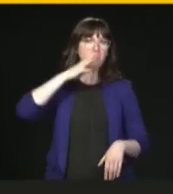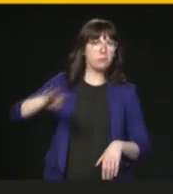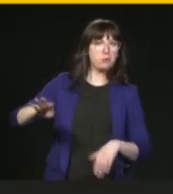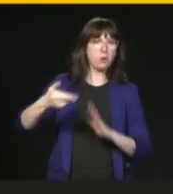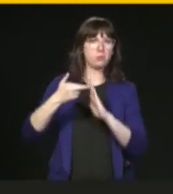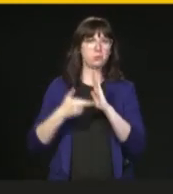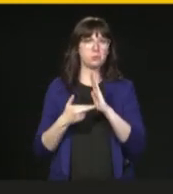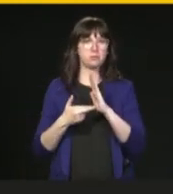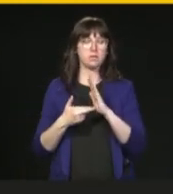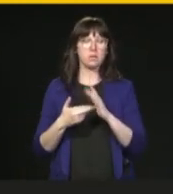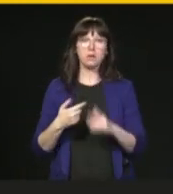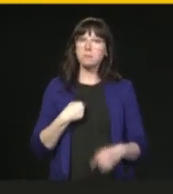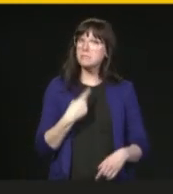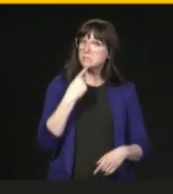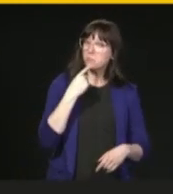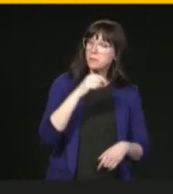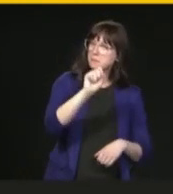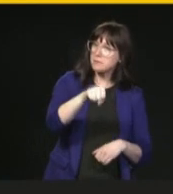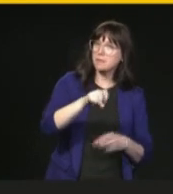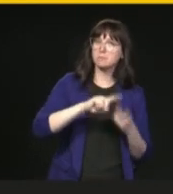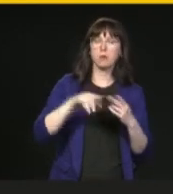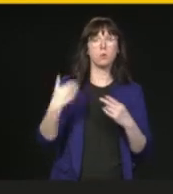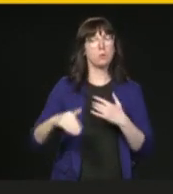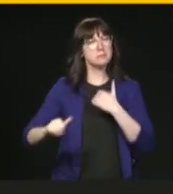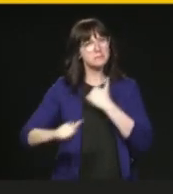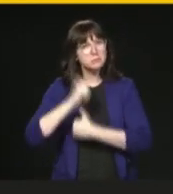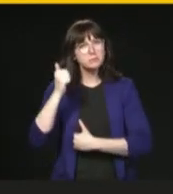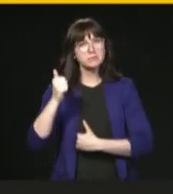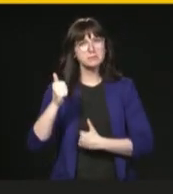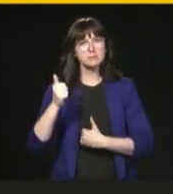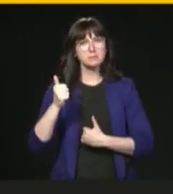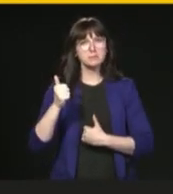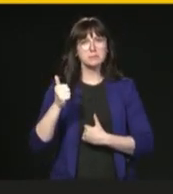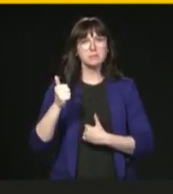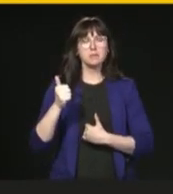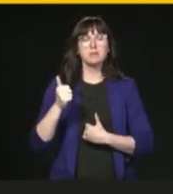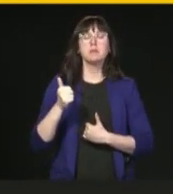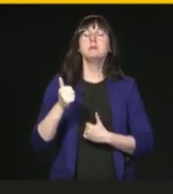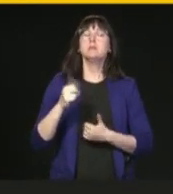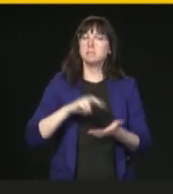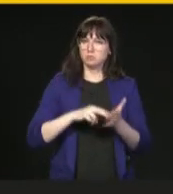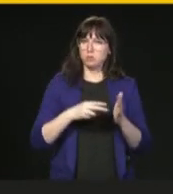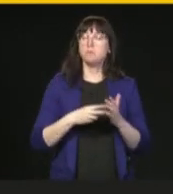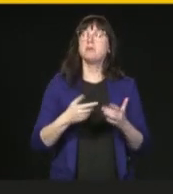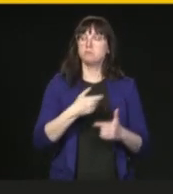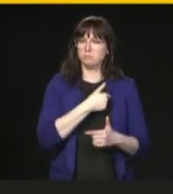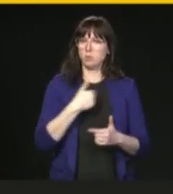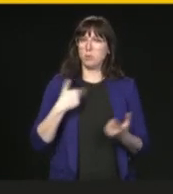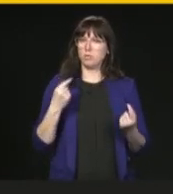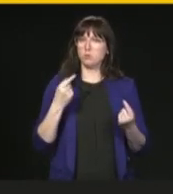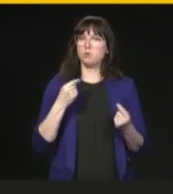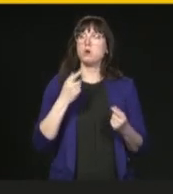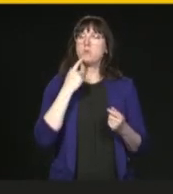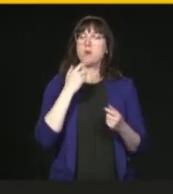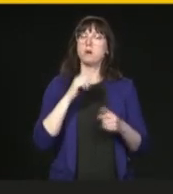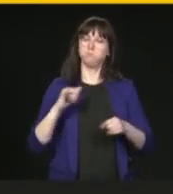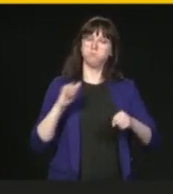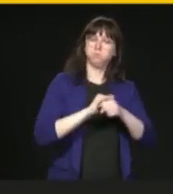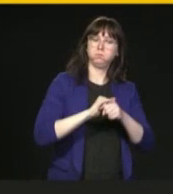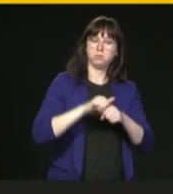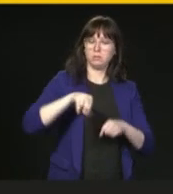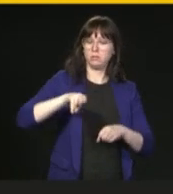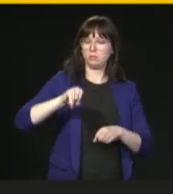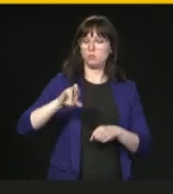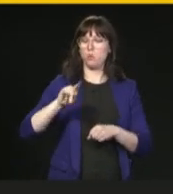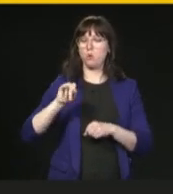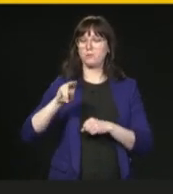seriously. That is not only disappointing, it's dangerous. Therefore, we are making quarantine mandatory